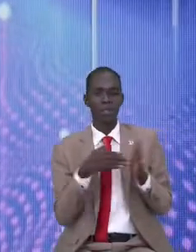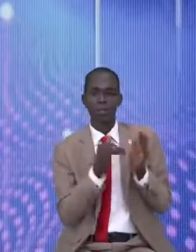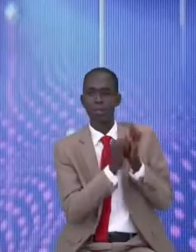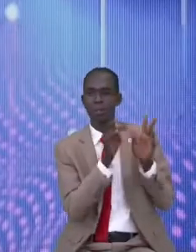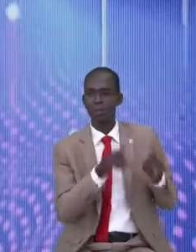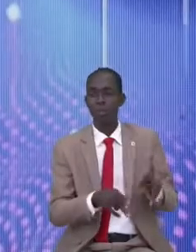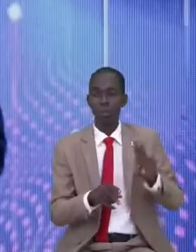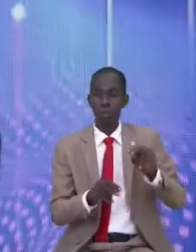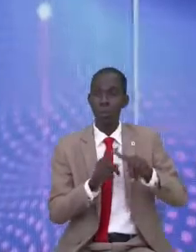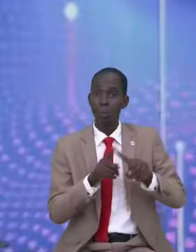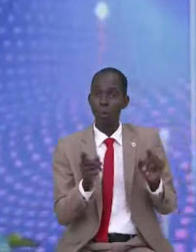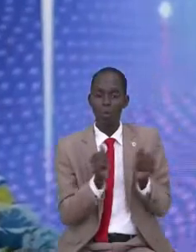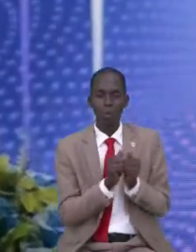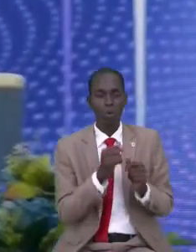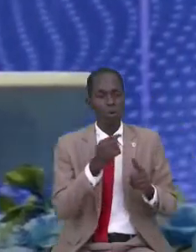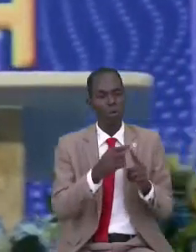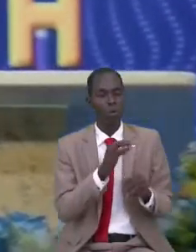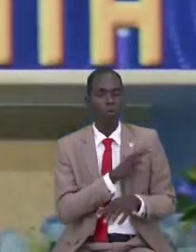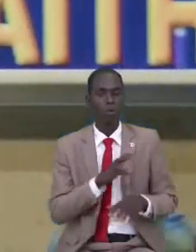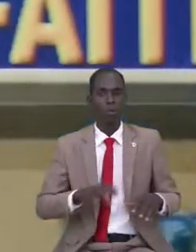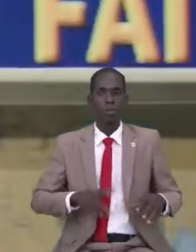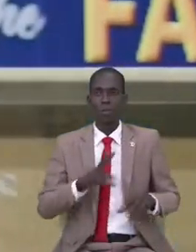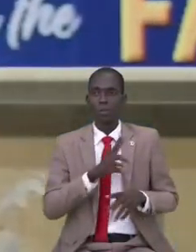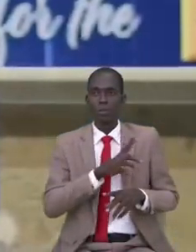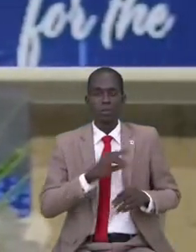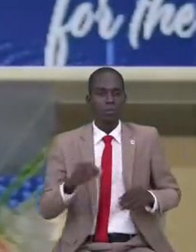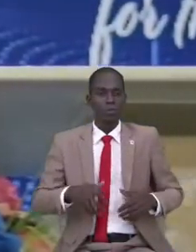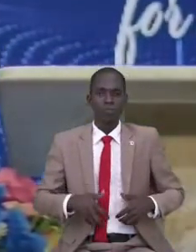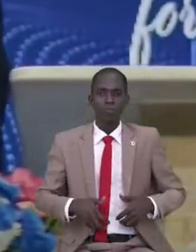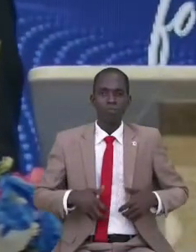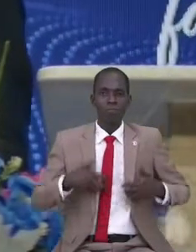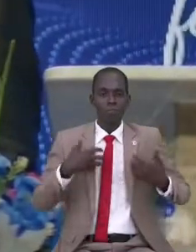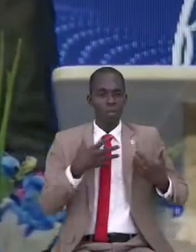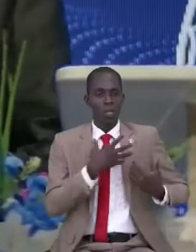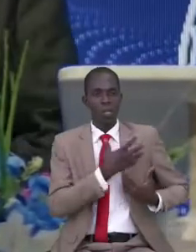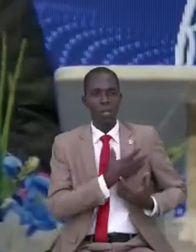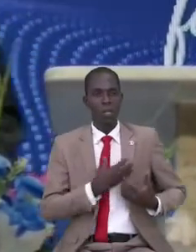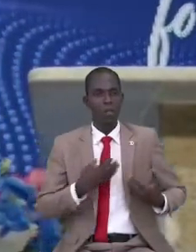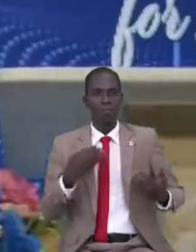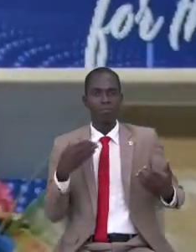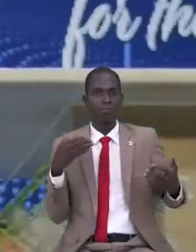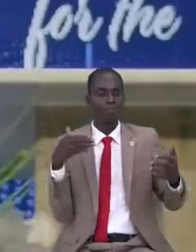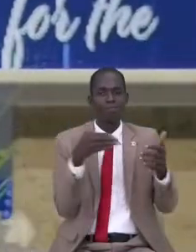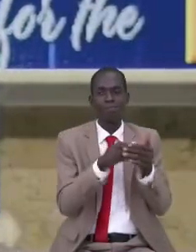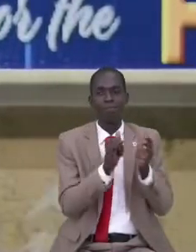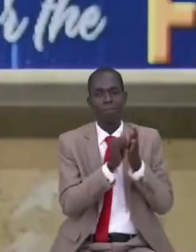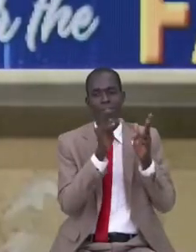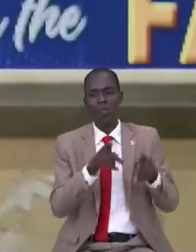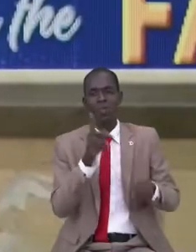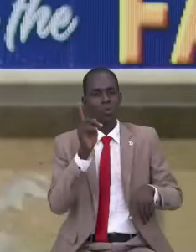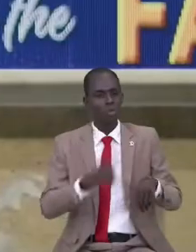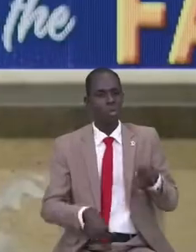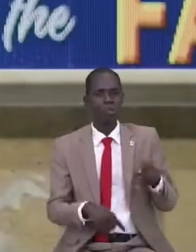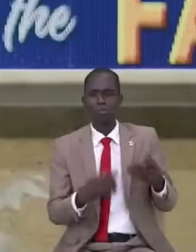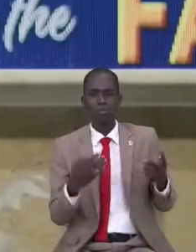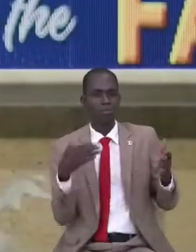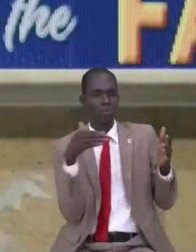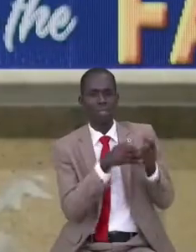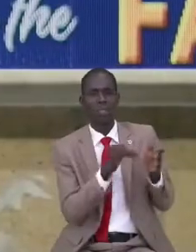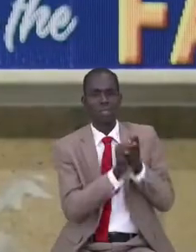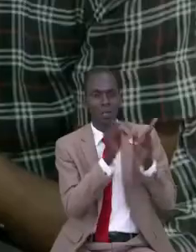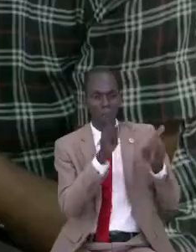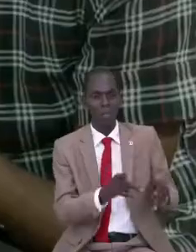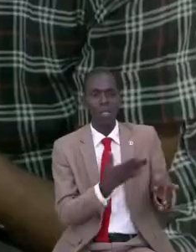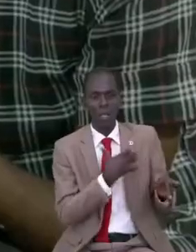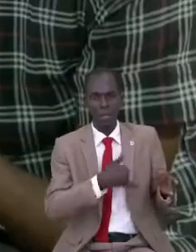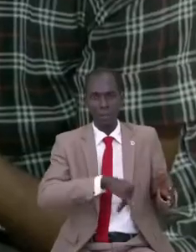message of Christ. No crushing and criticism. You cannot criticize somebody and bring him back from